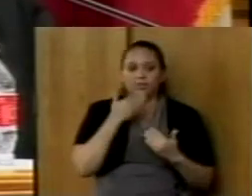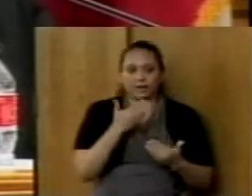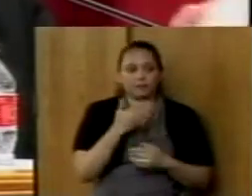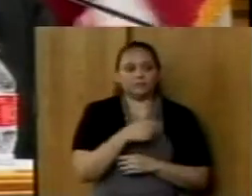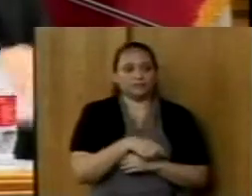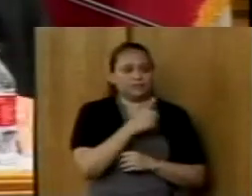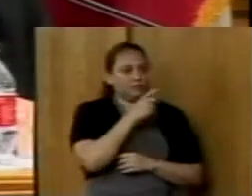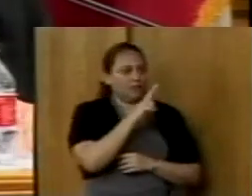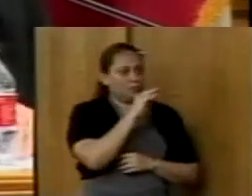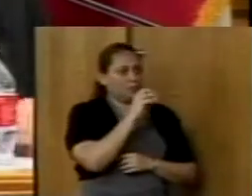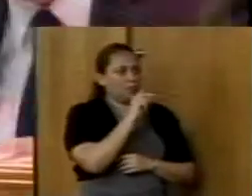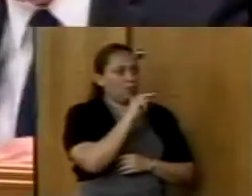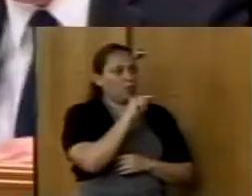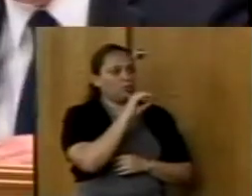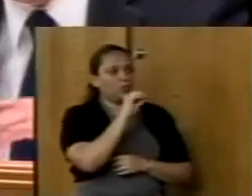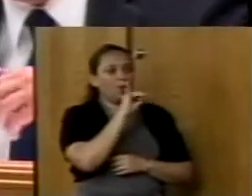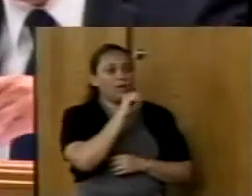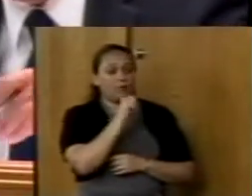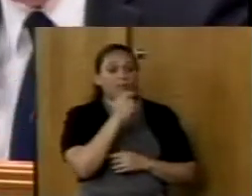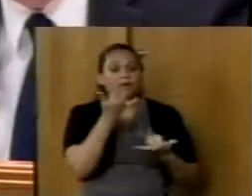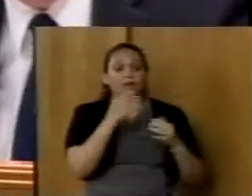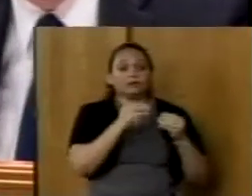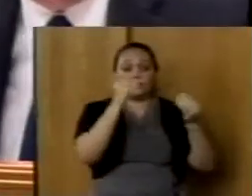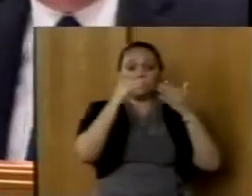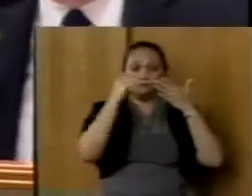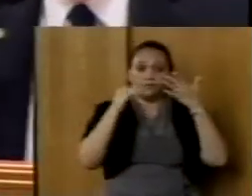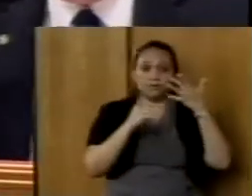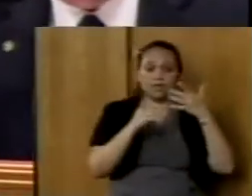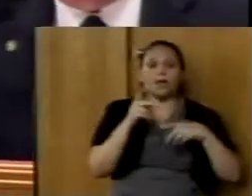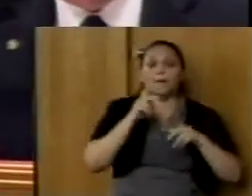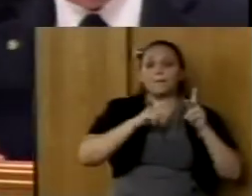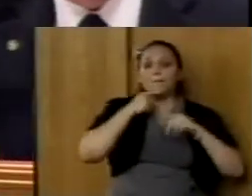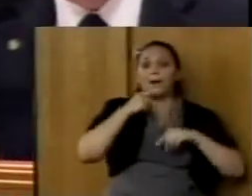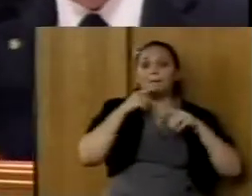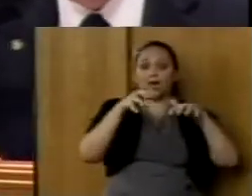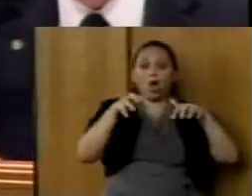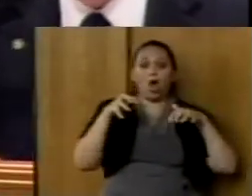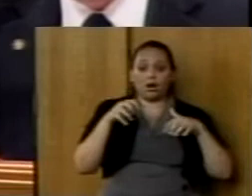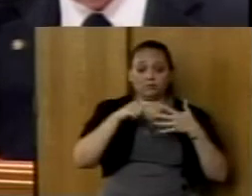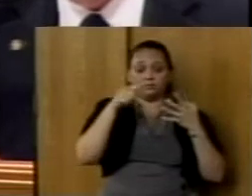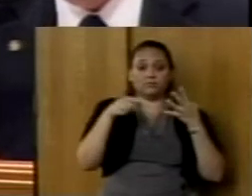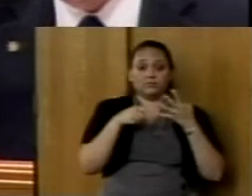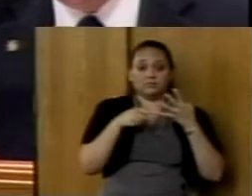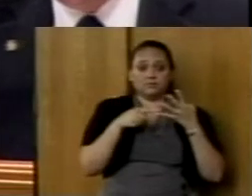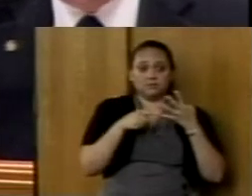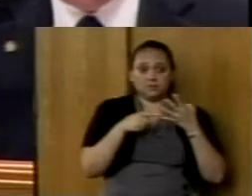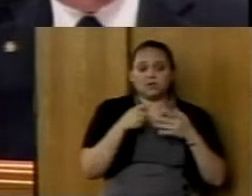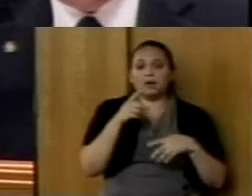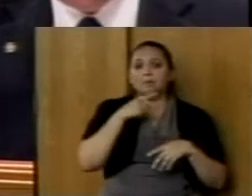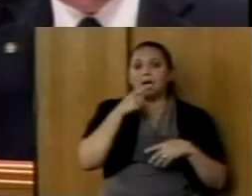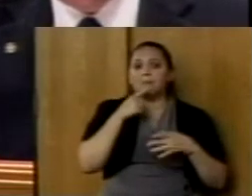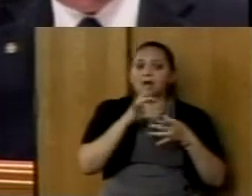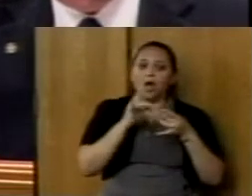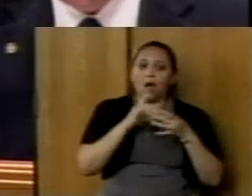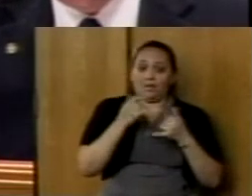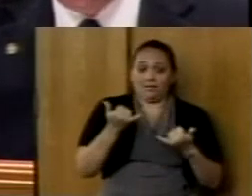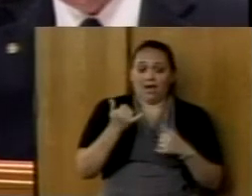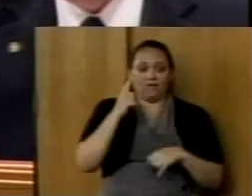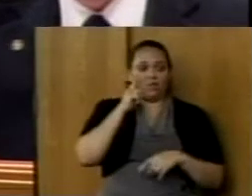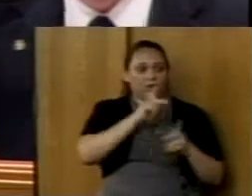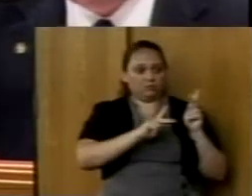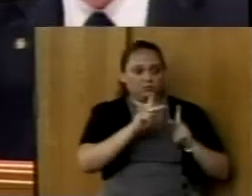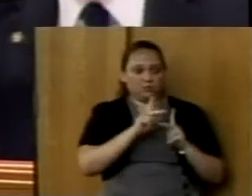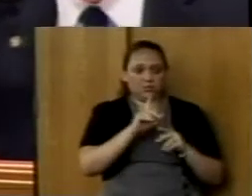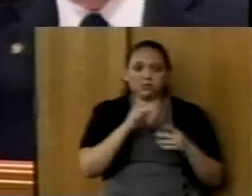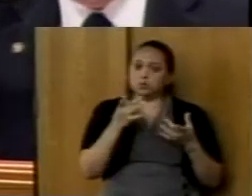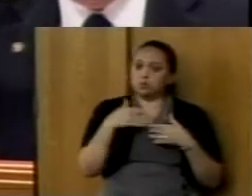Montoya. Moving on to our next item, public audience. The next item on our agenda is a public comment period. This is a time for citizen, staff, or